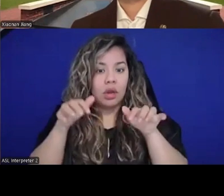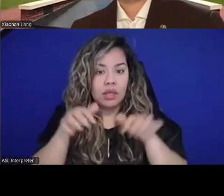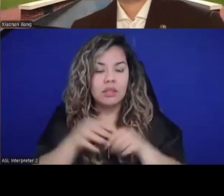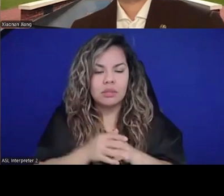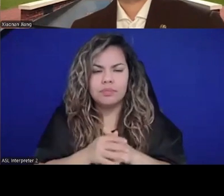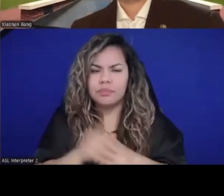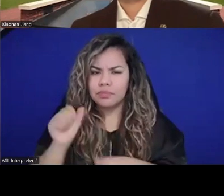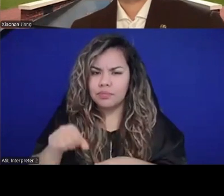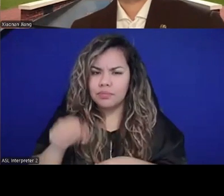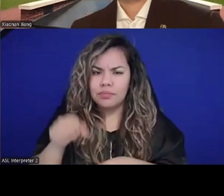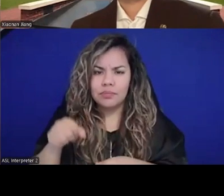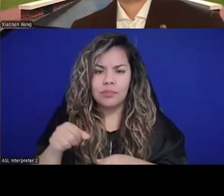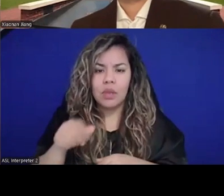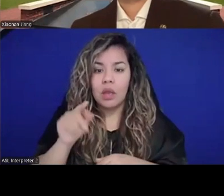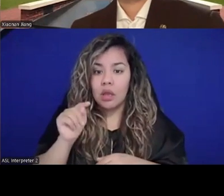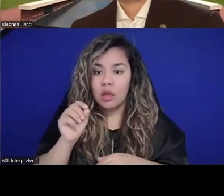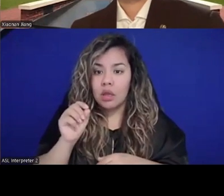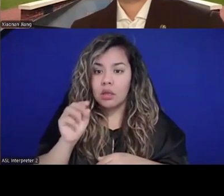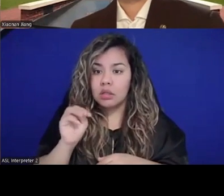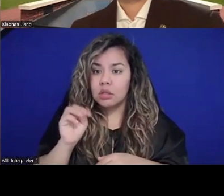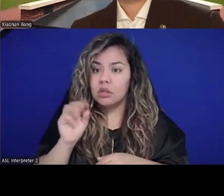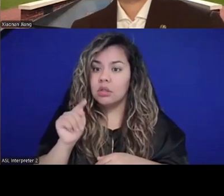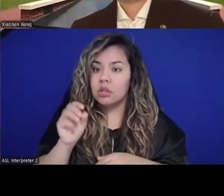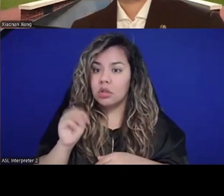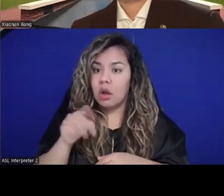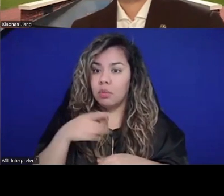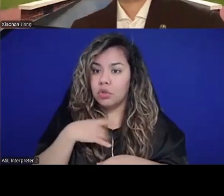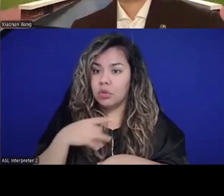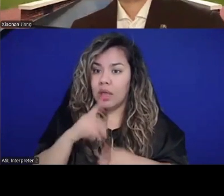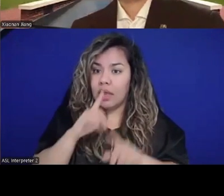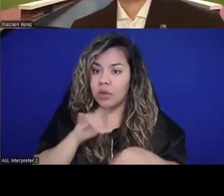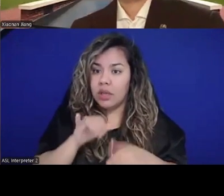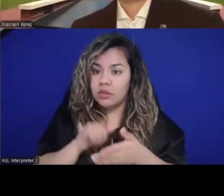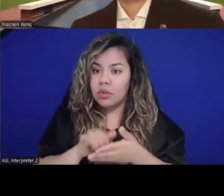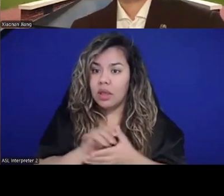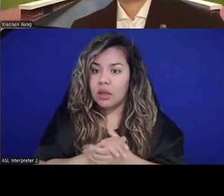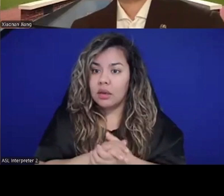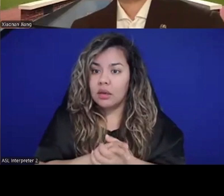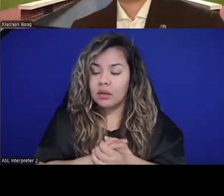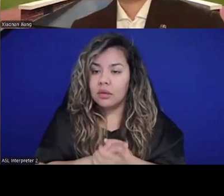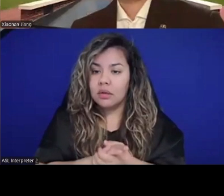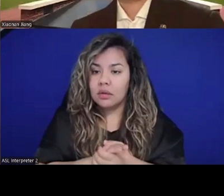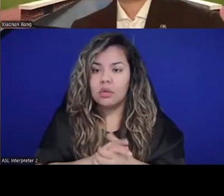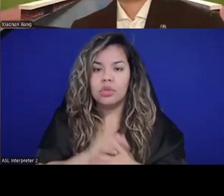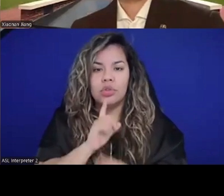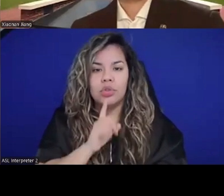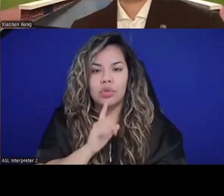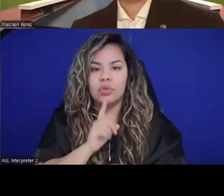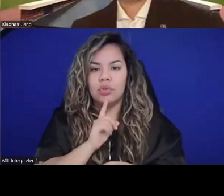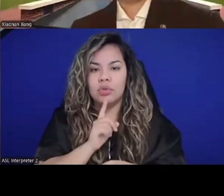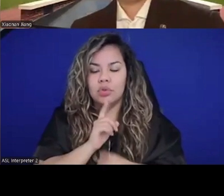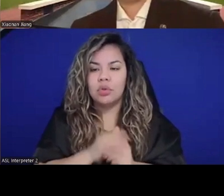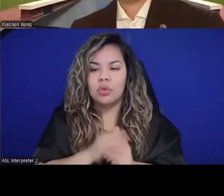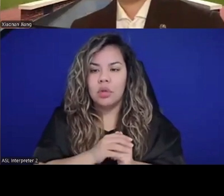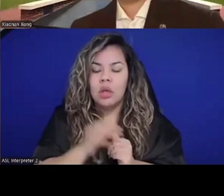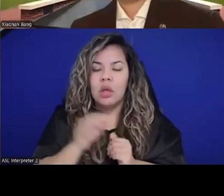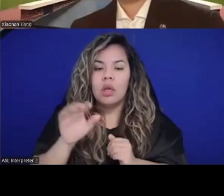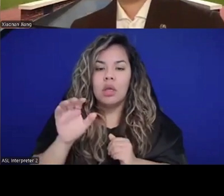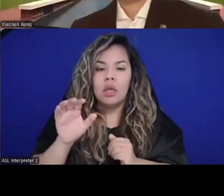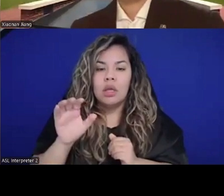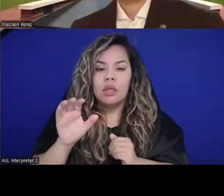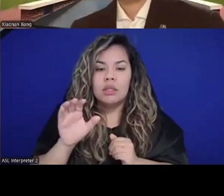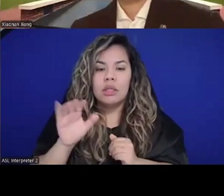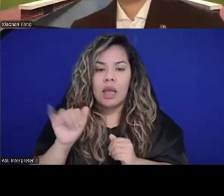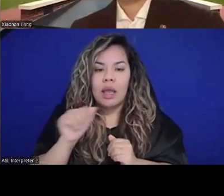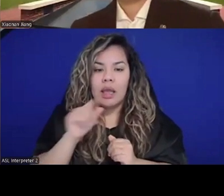Yeah, Tom, would you like to take that question as an expert of CIE research? Sure. So CIE is comparative